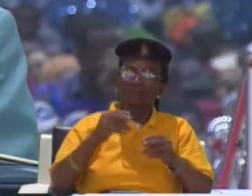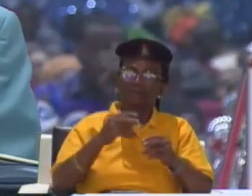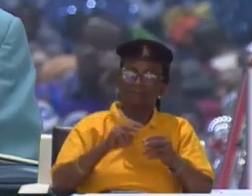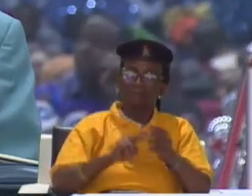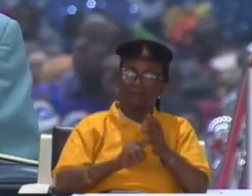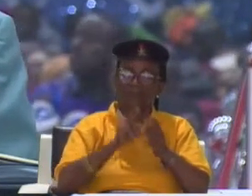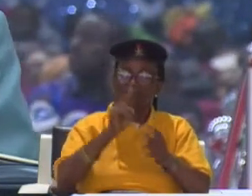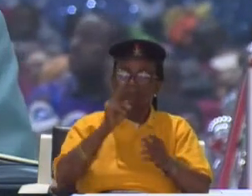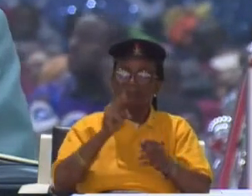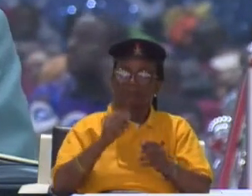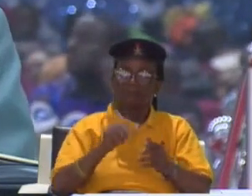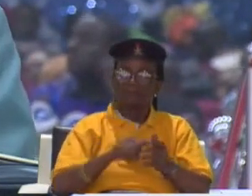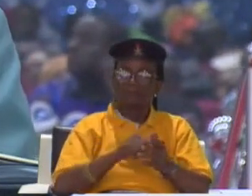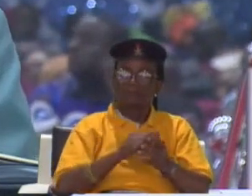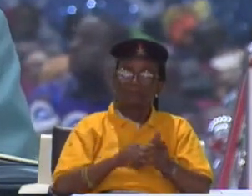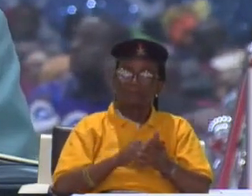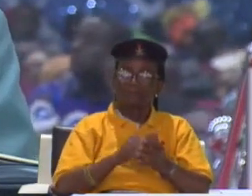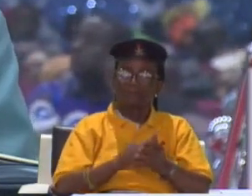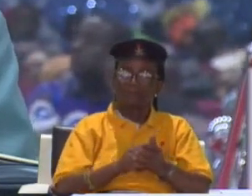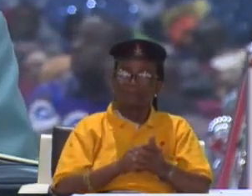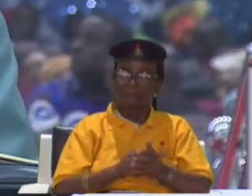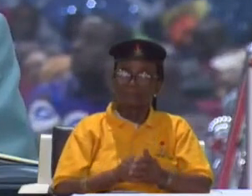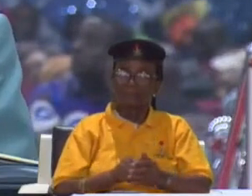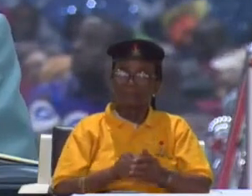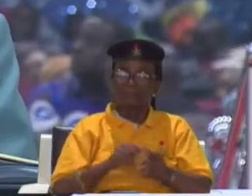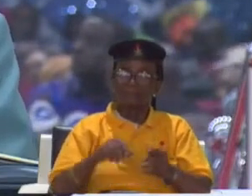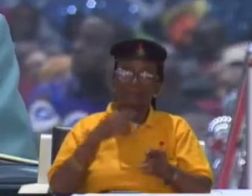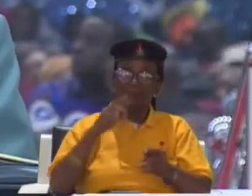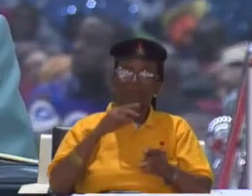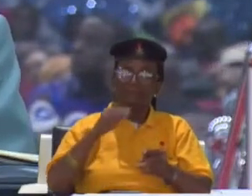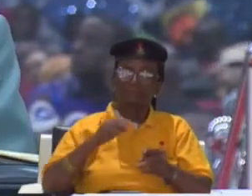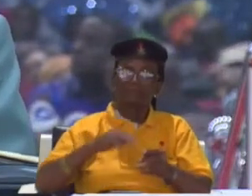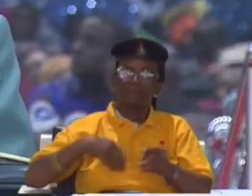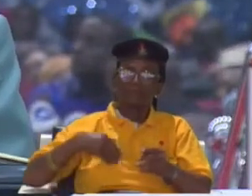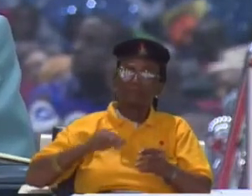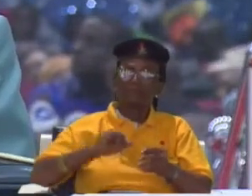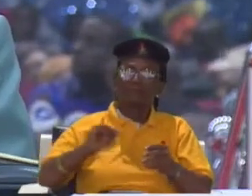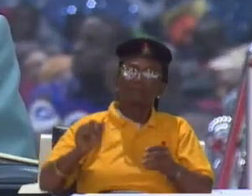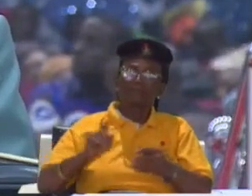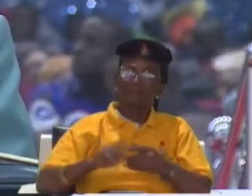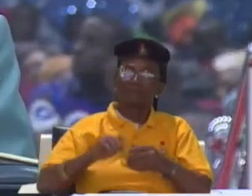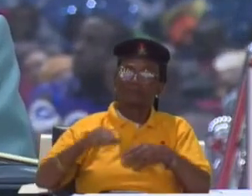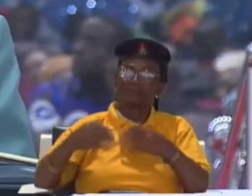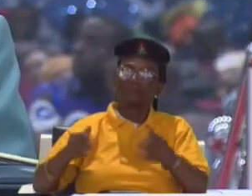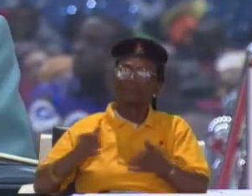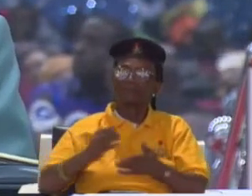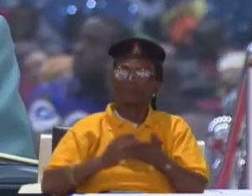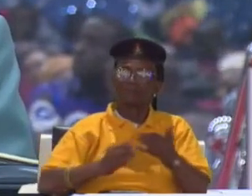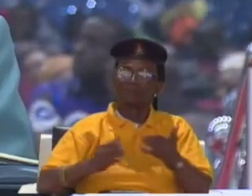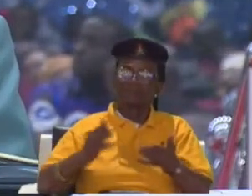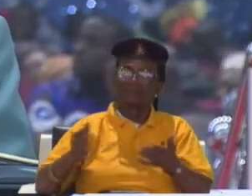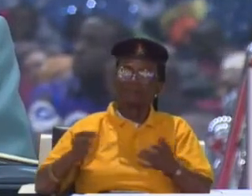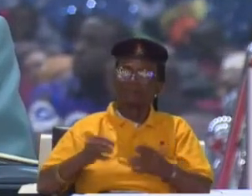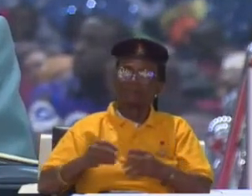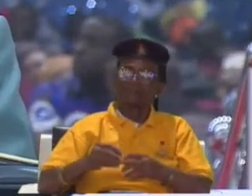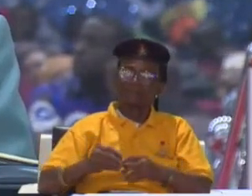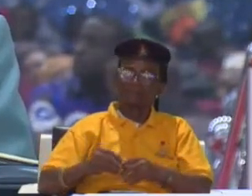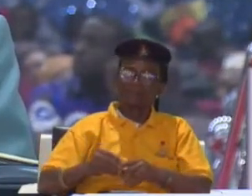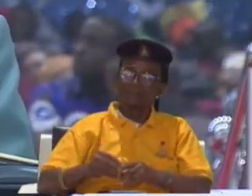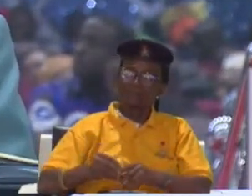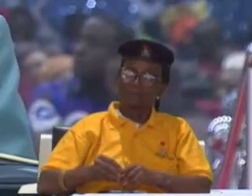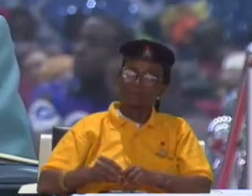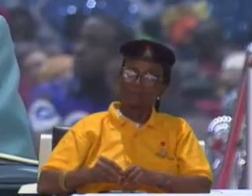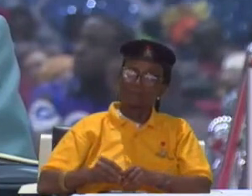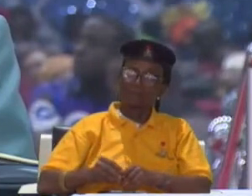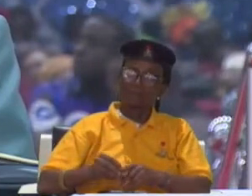are people who will be willing to give something substantial either once a year